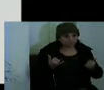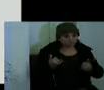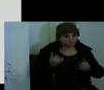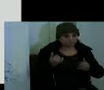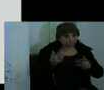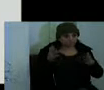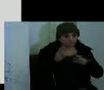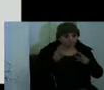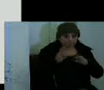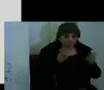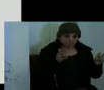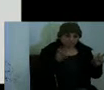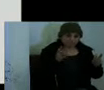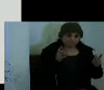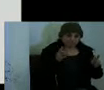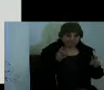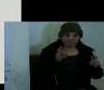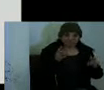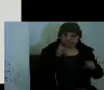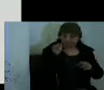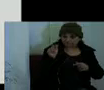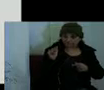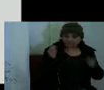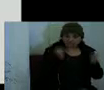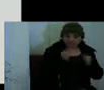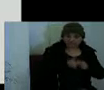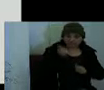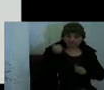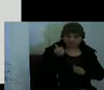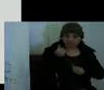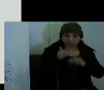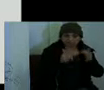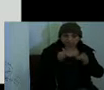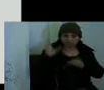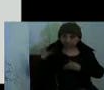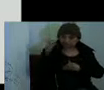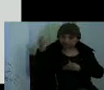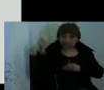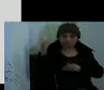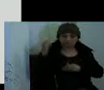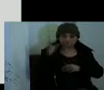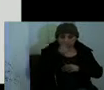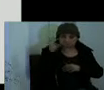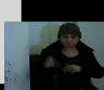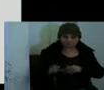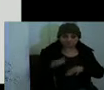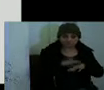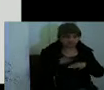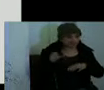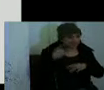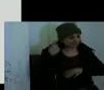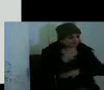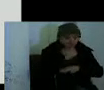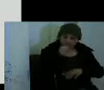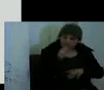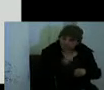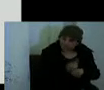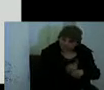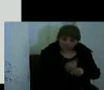colder in LA on Christmas Day than it was in Chicago? That is not right.